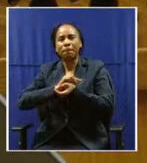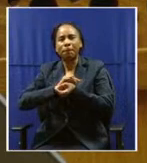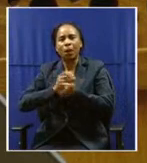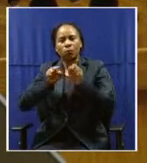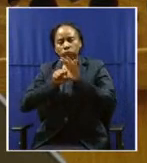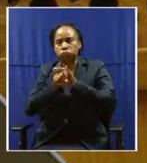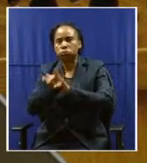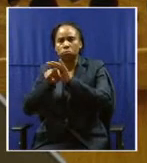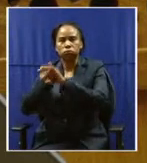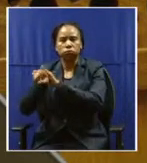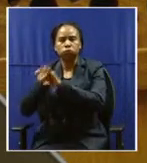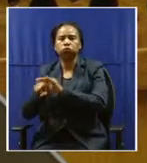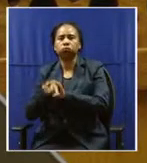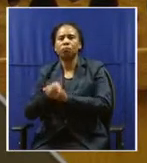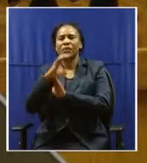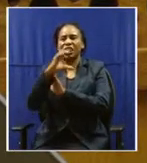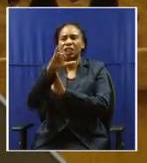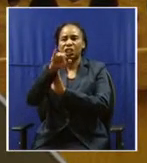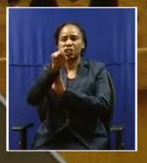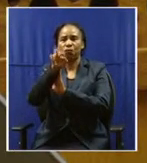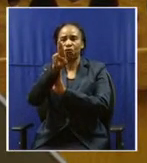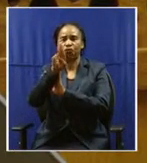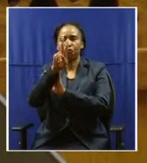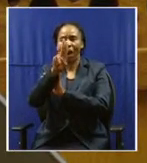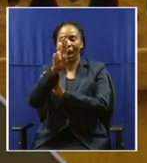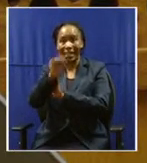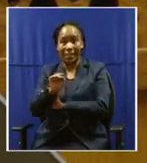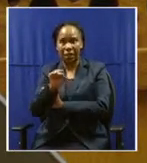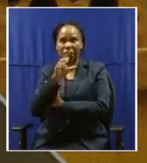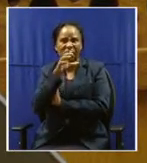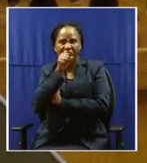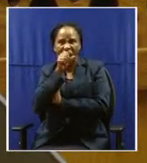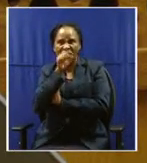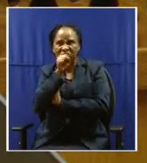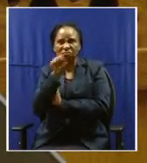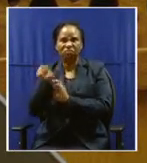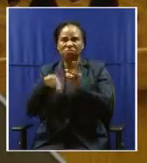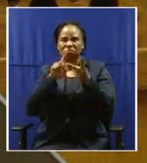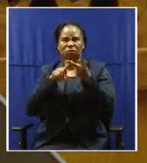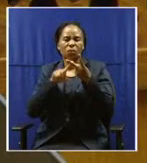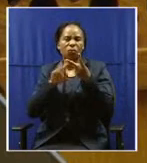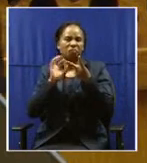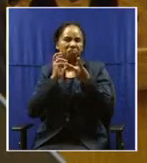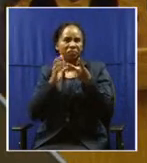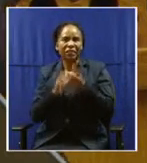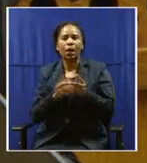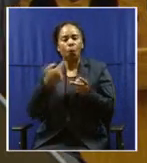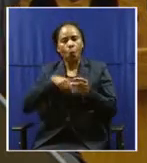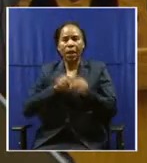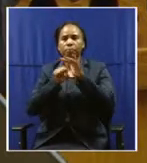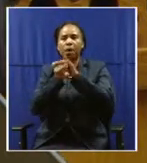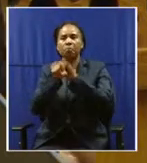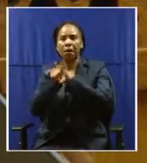of citrus, with strong export growth in wine, in